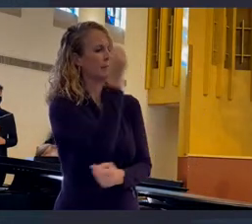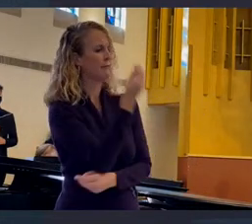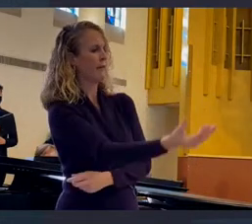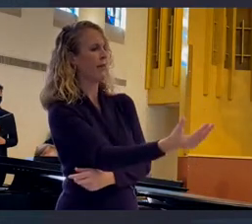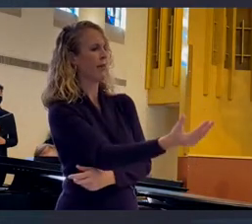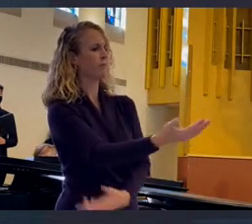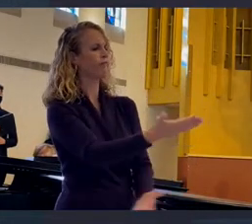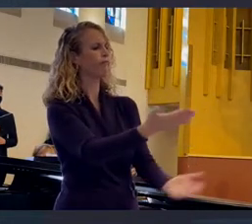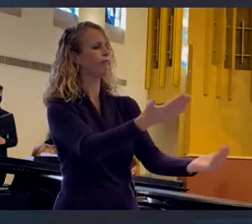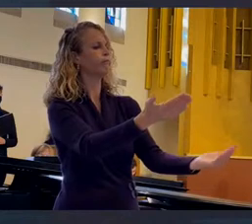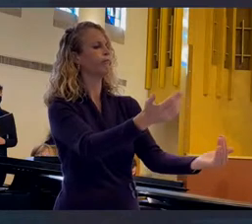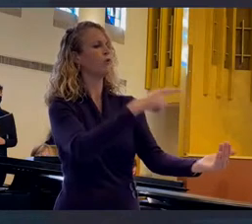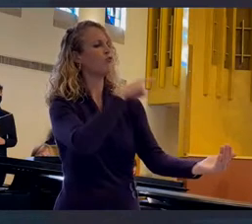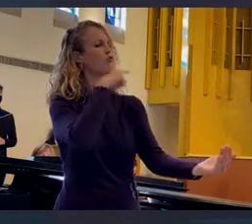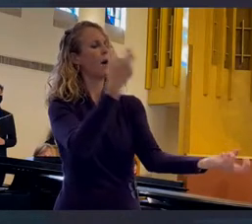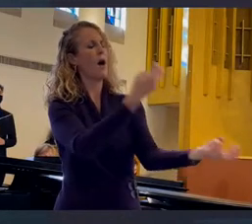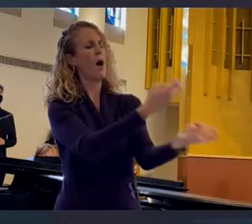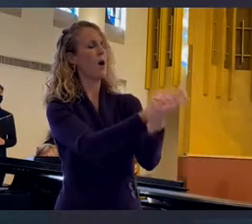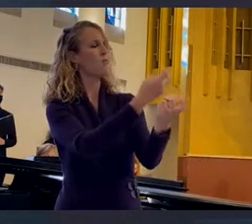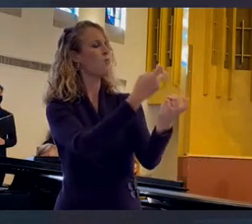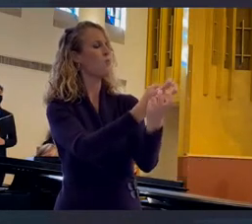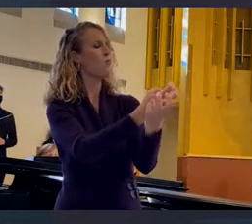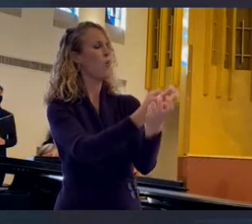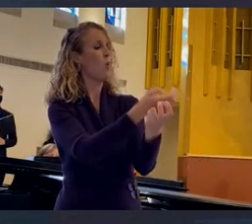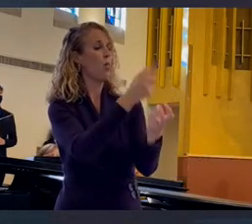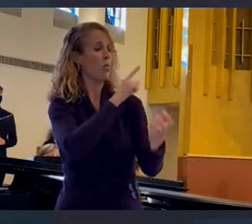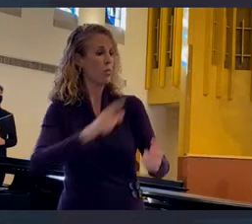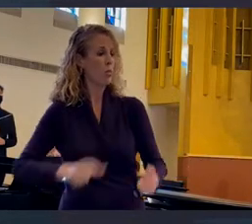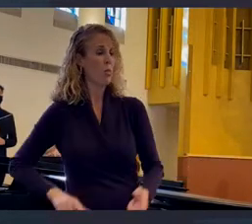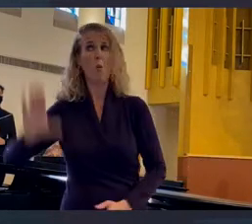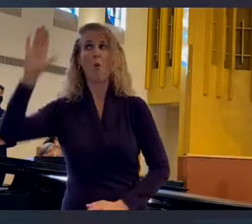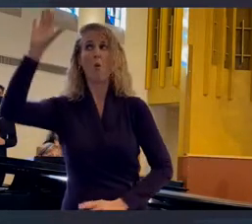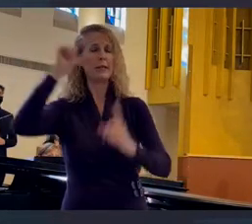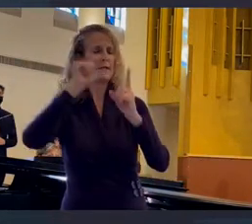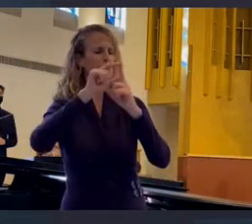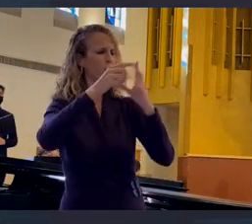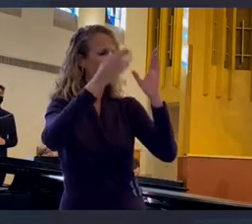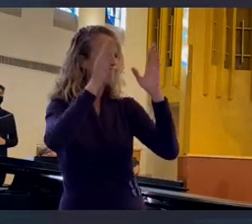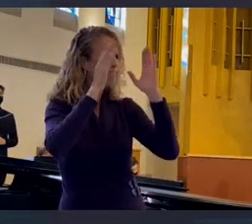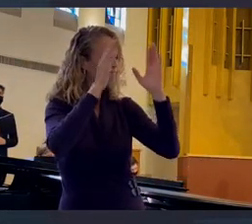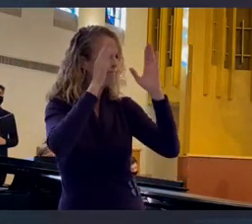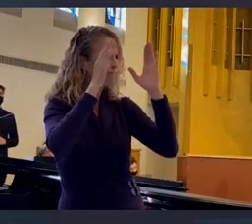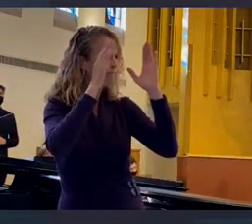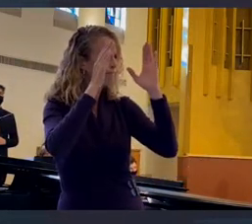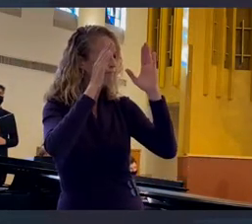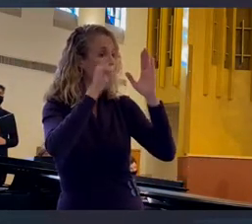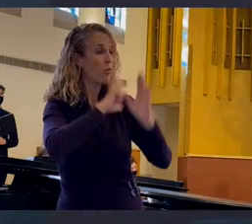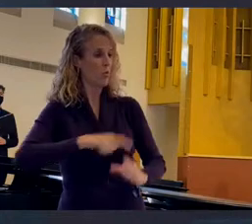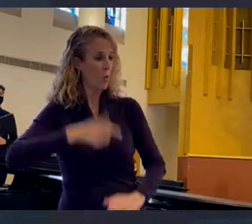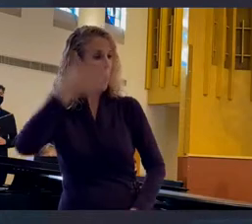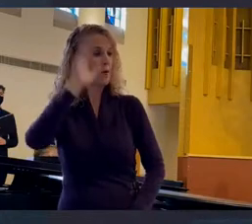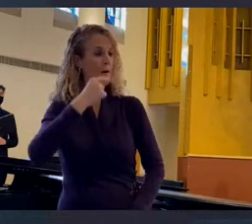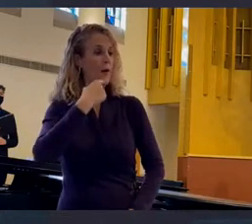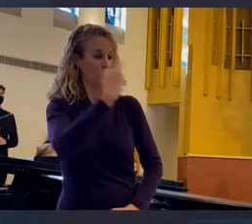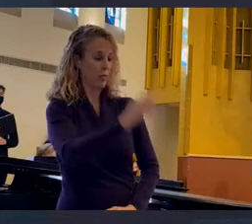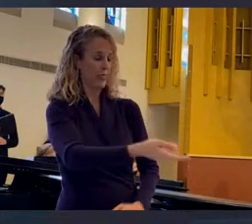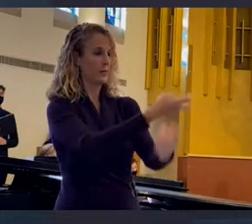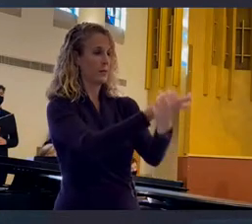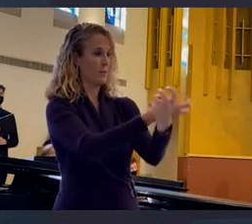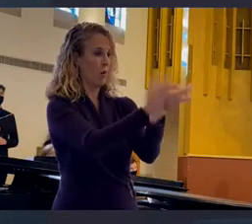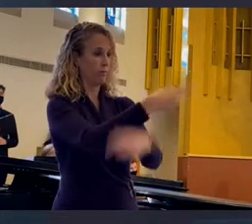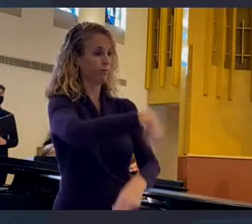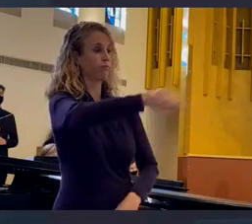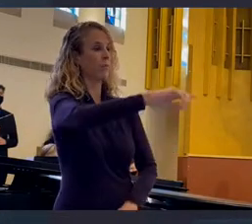them, O dry bones, hear the word of the Lord. Thus said the Lord God to these